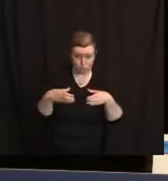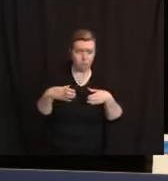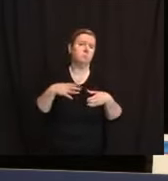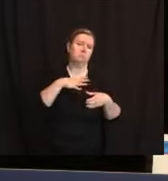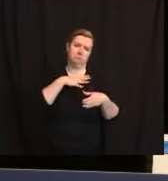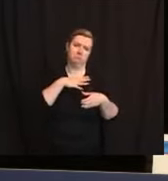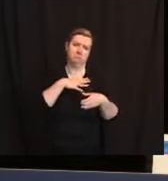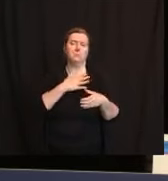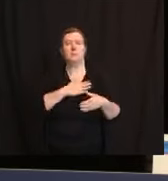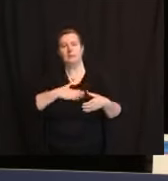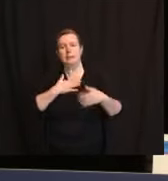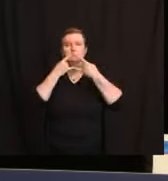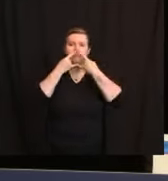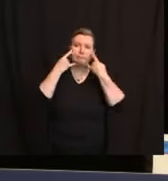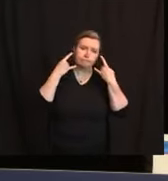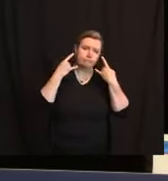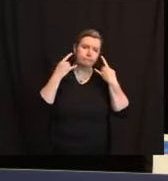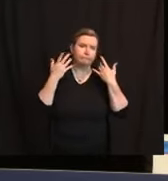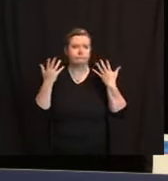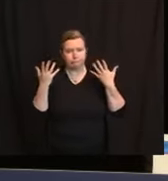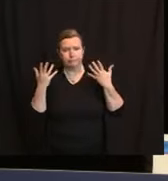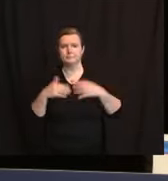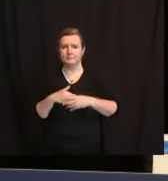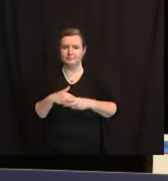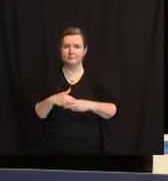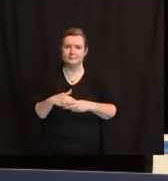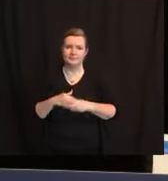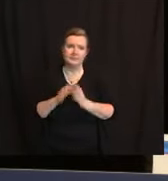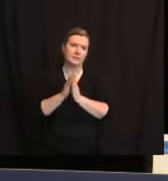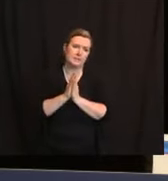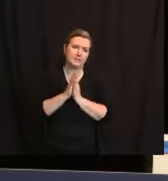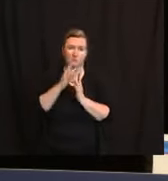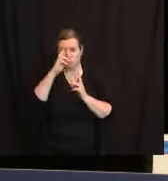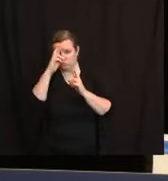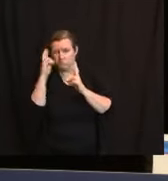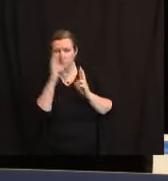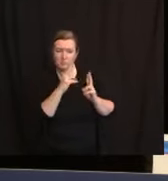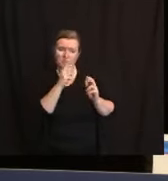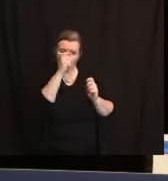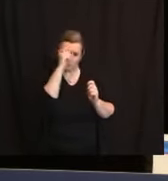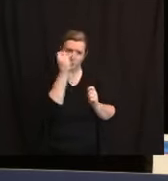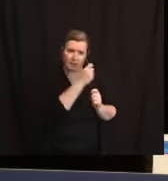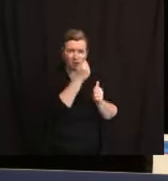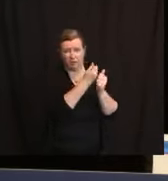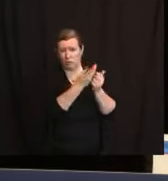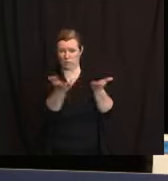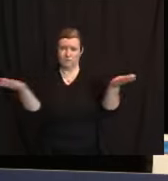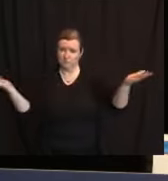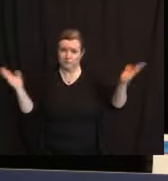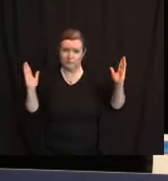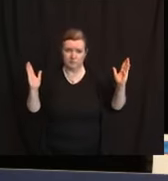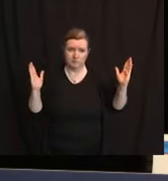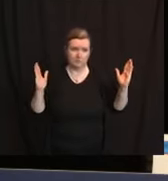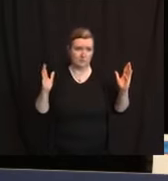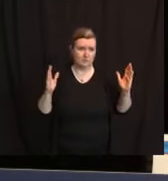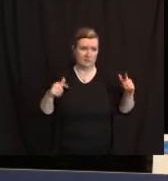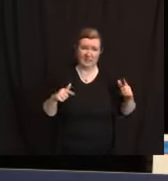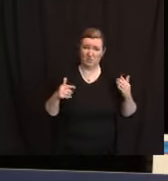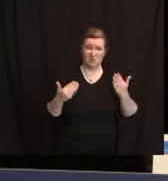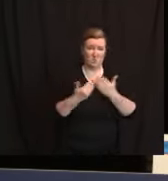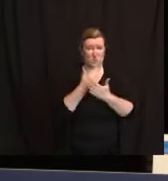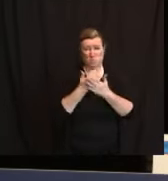face shields. We're going to ask you to please respect everyone. As I said earlier, this is all brand new to us. We're